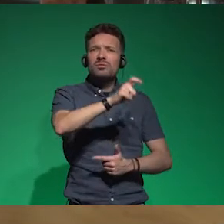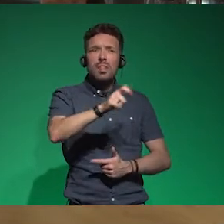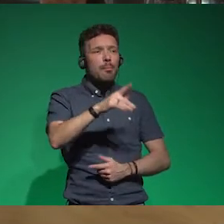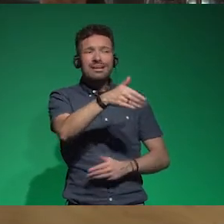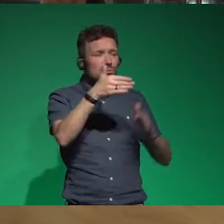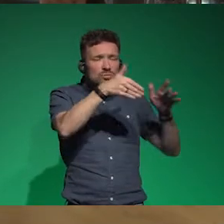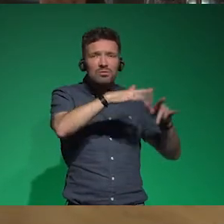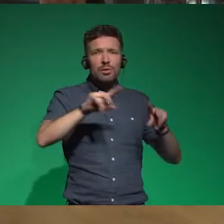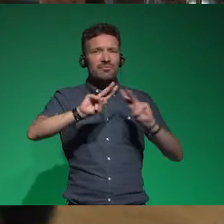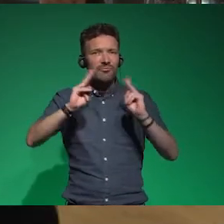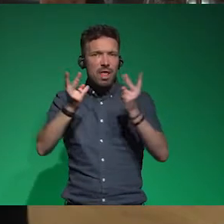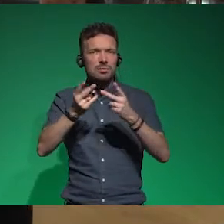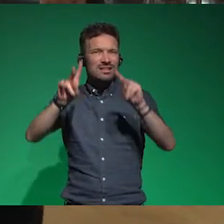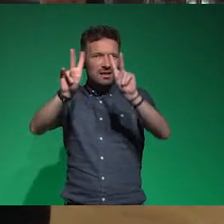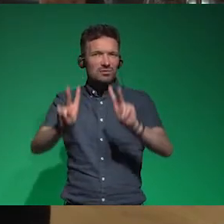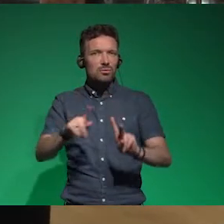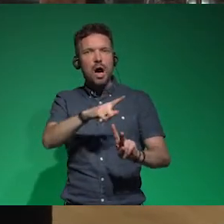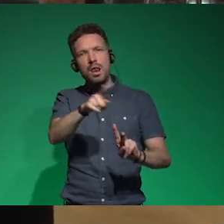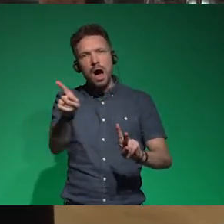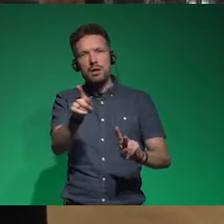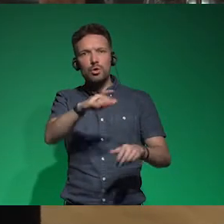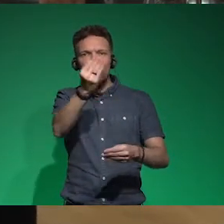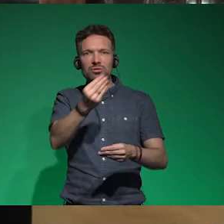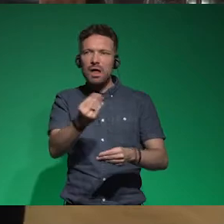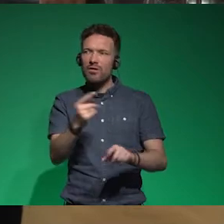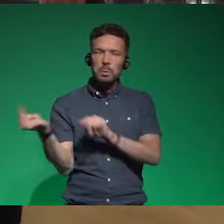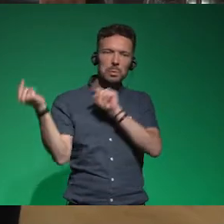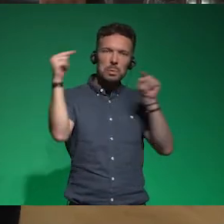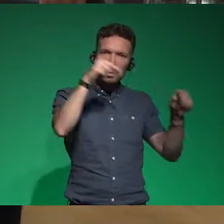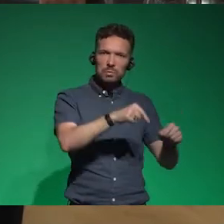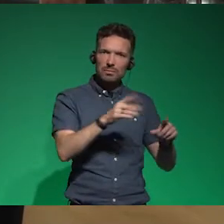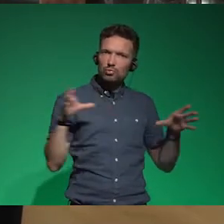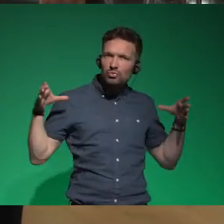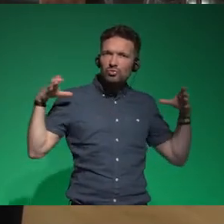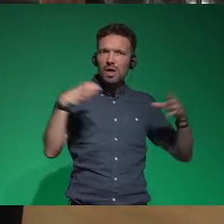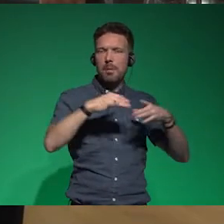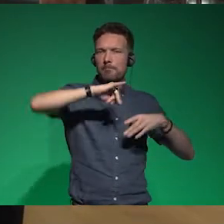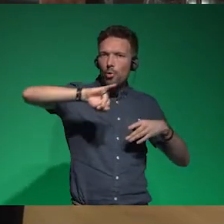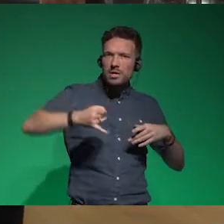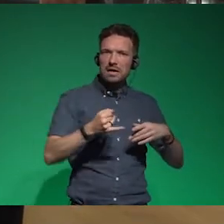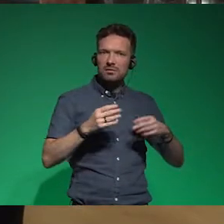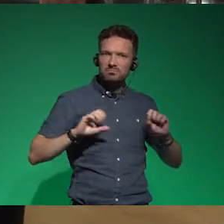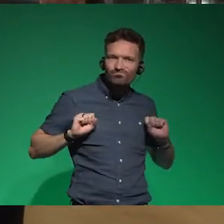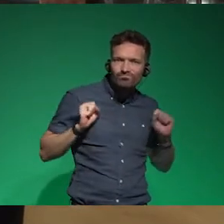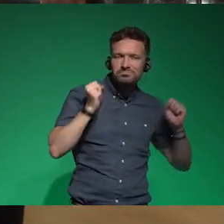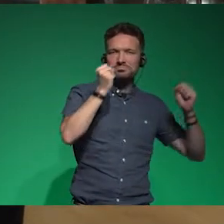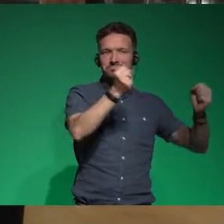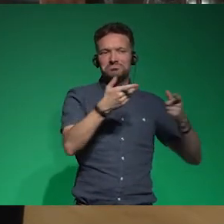this particular ideas of arts and festival